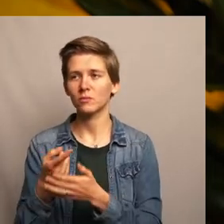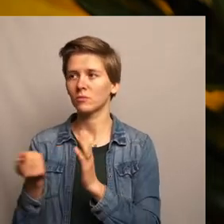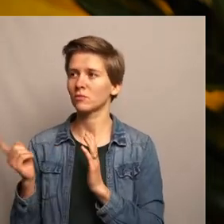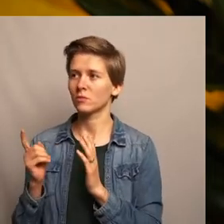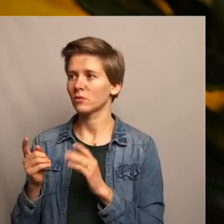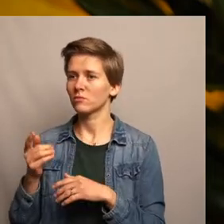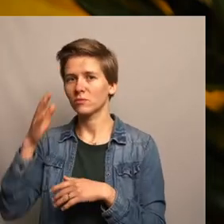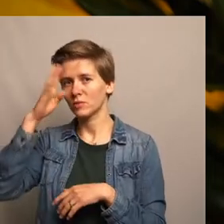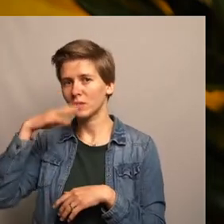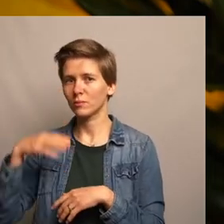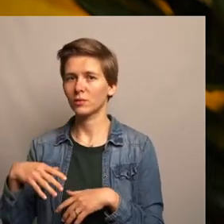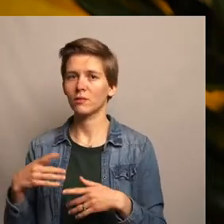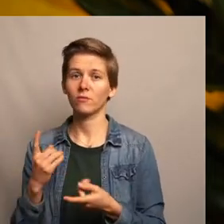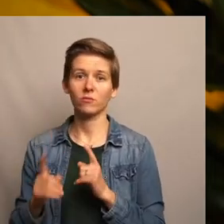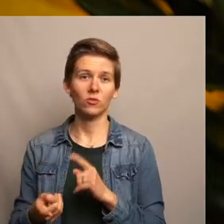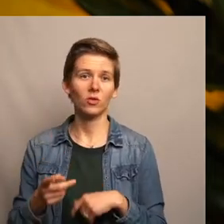of violence.